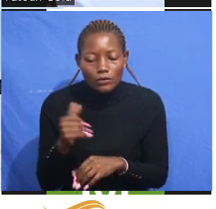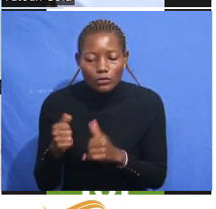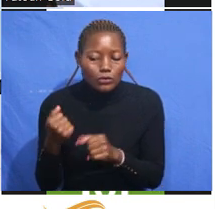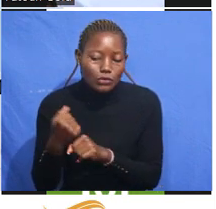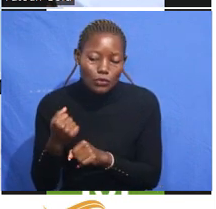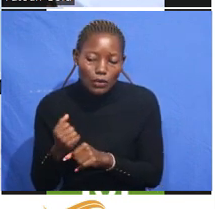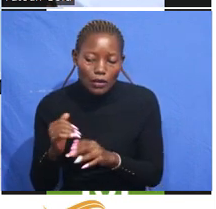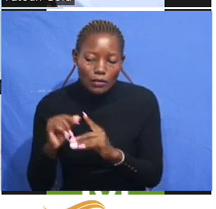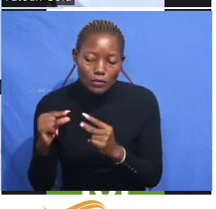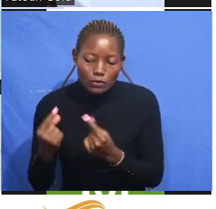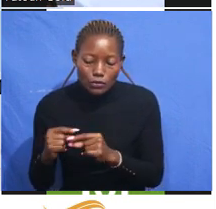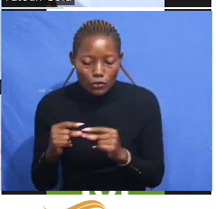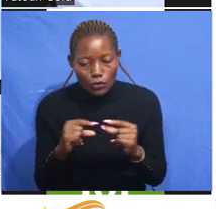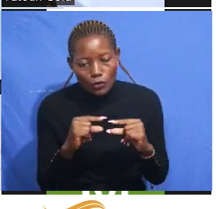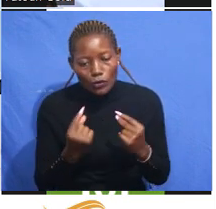groups and